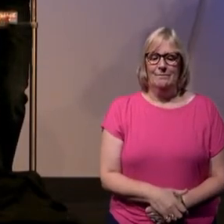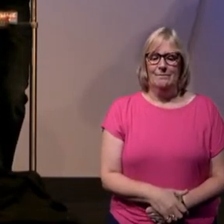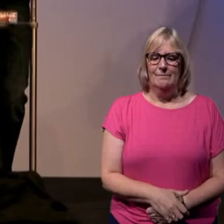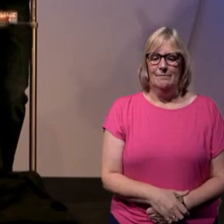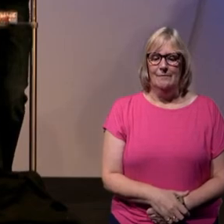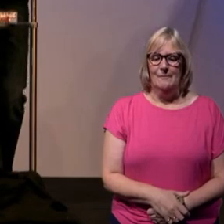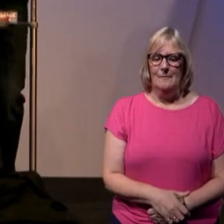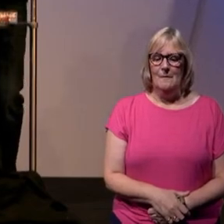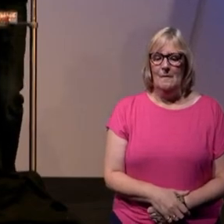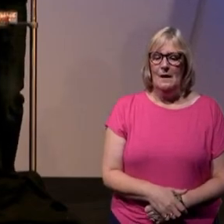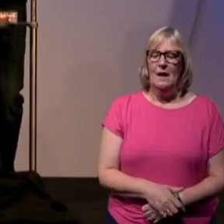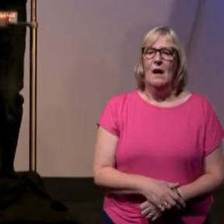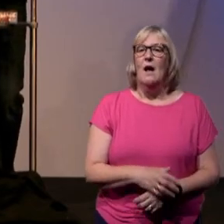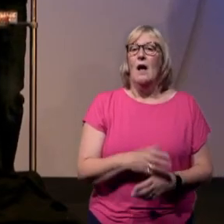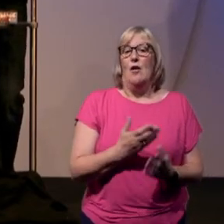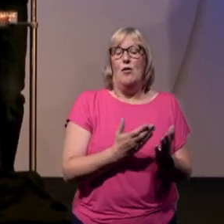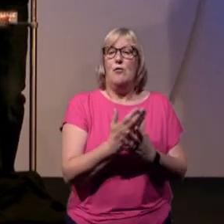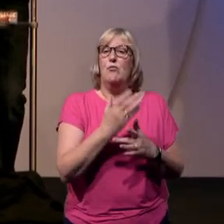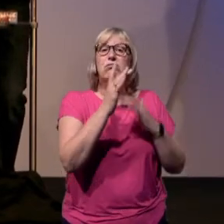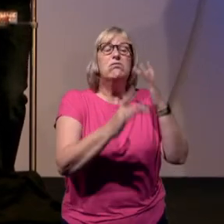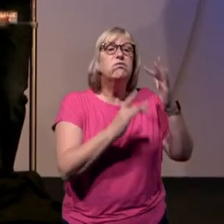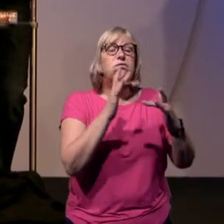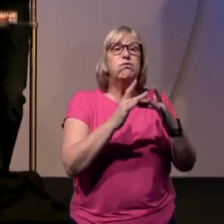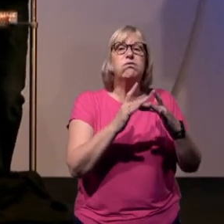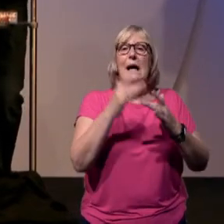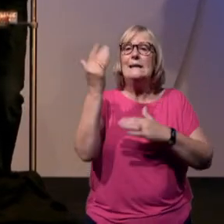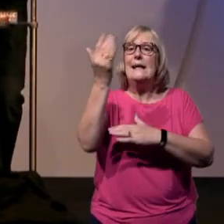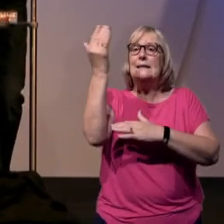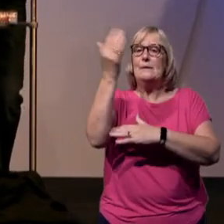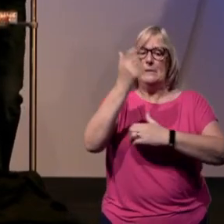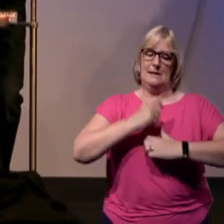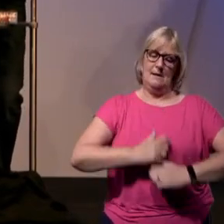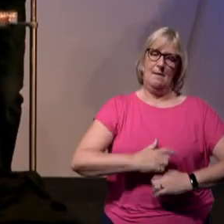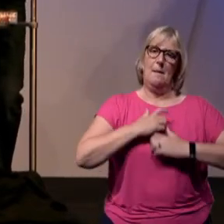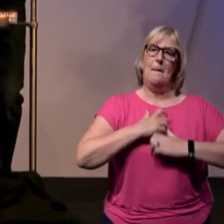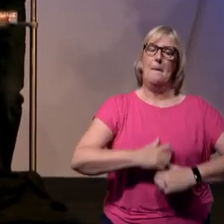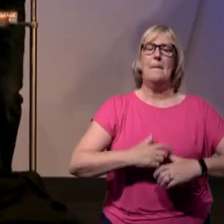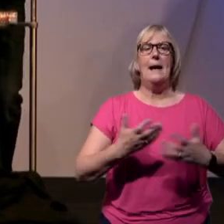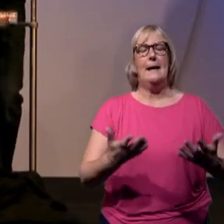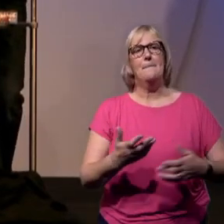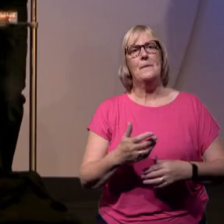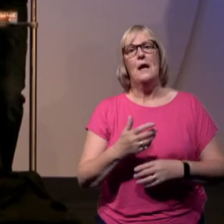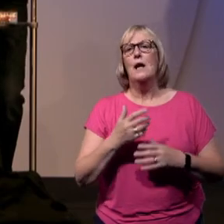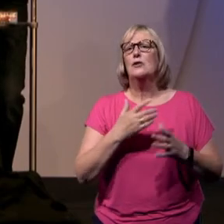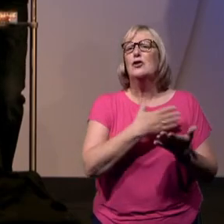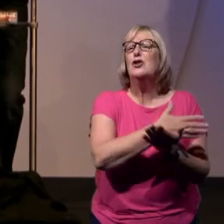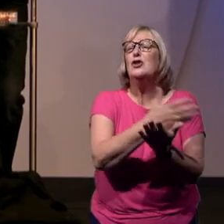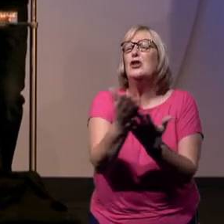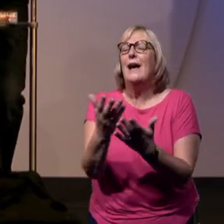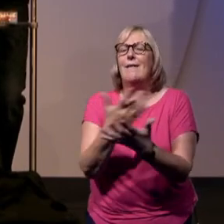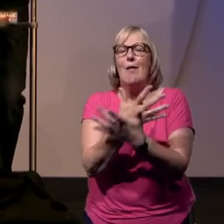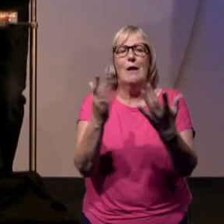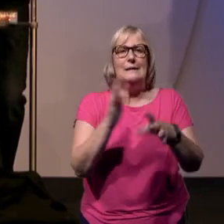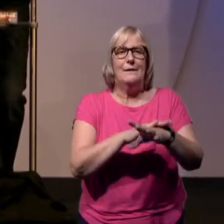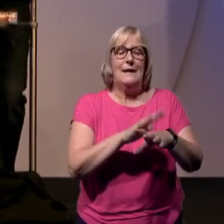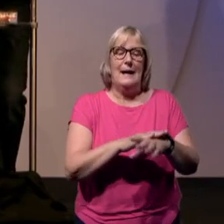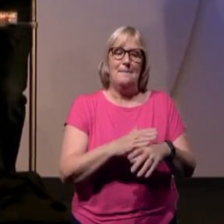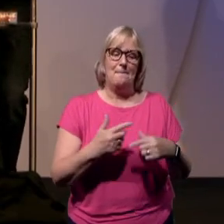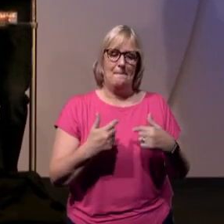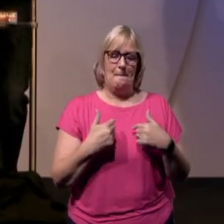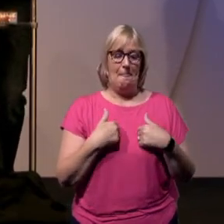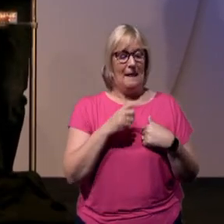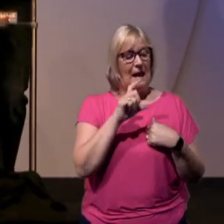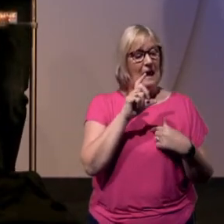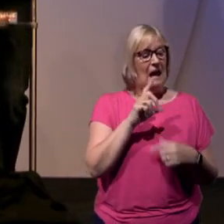He did a number of testimonies online. You can find them. And one of the most famous ones shared the most, he said this line. He said,